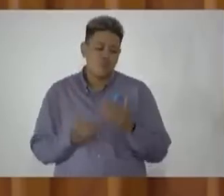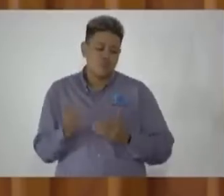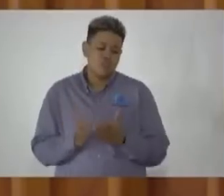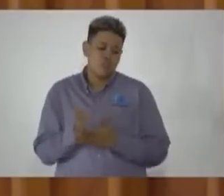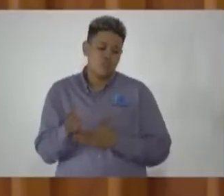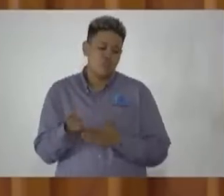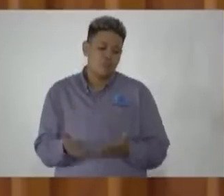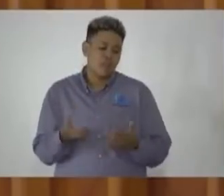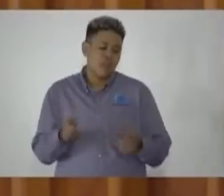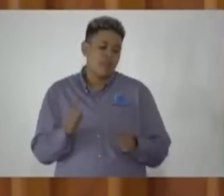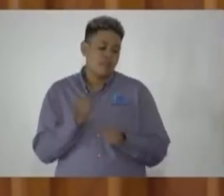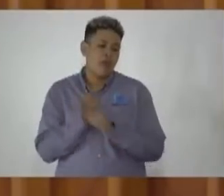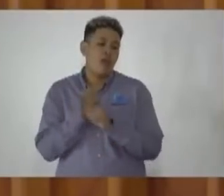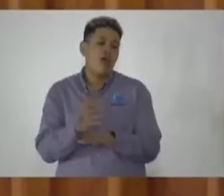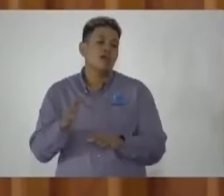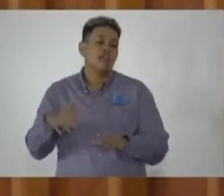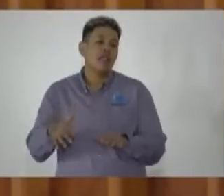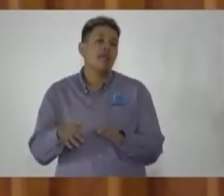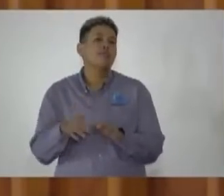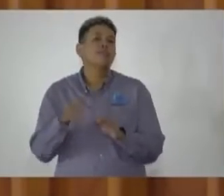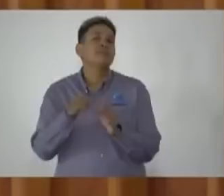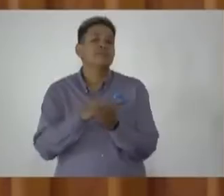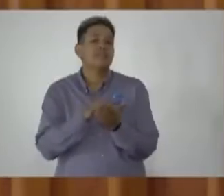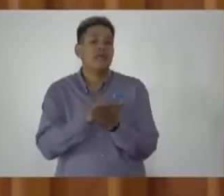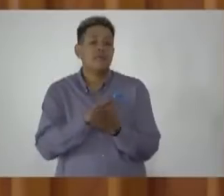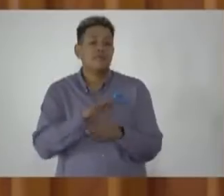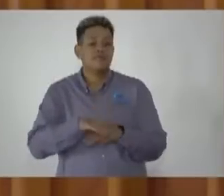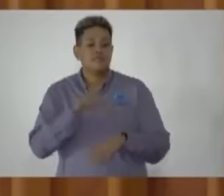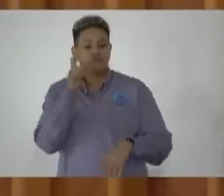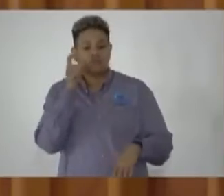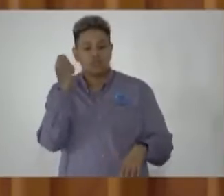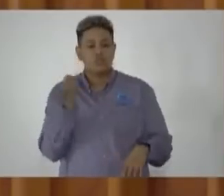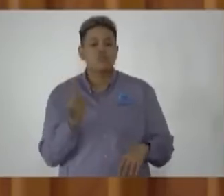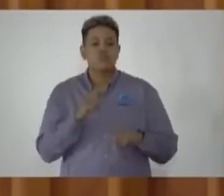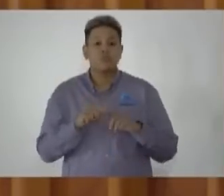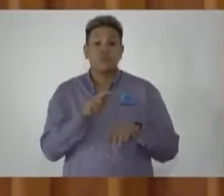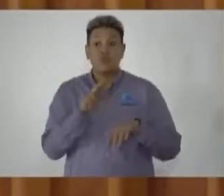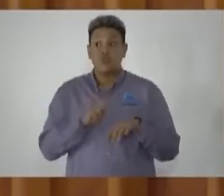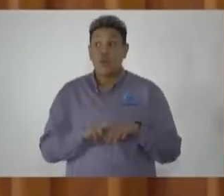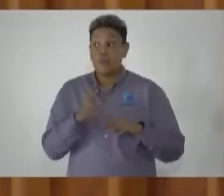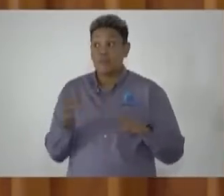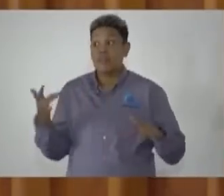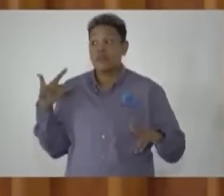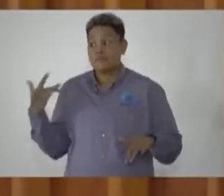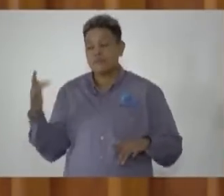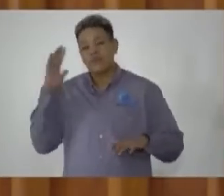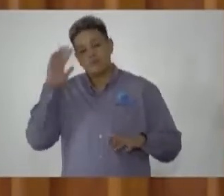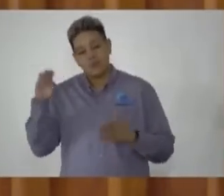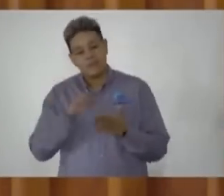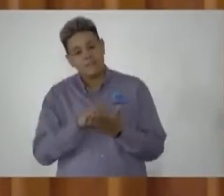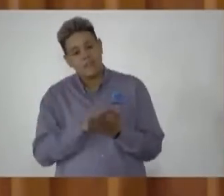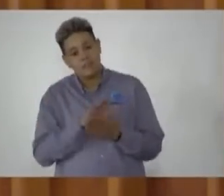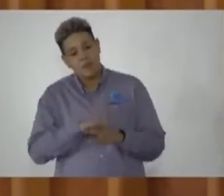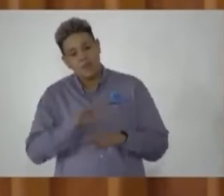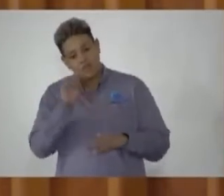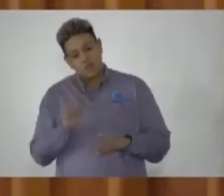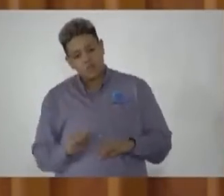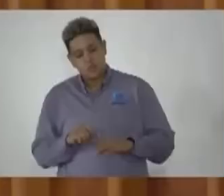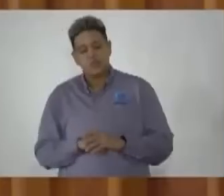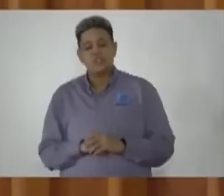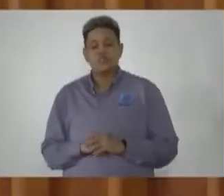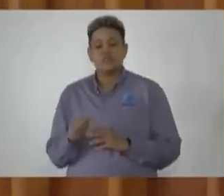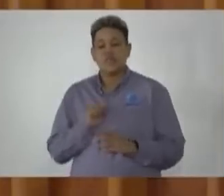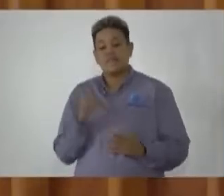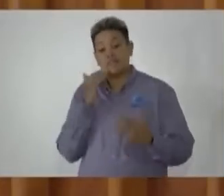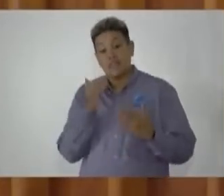through that caused it not to be tabled on Tuesday. But in the normal course of things, they would have been tabled on Tuesday. I thank